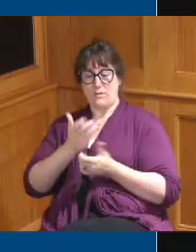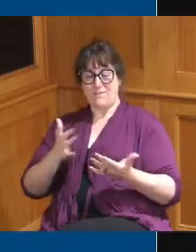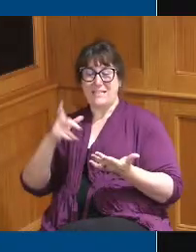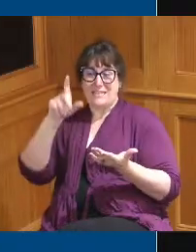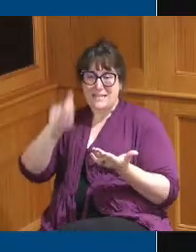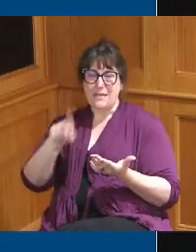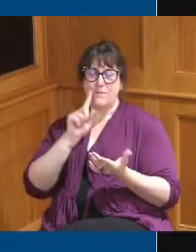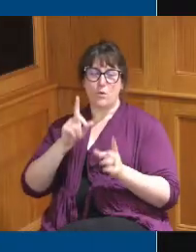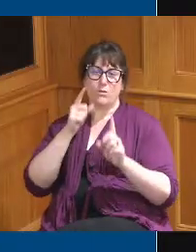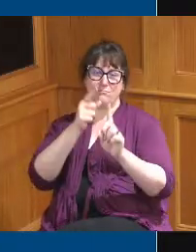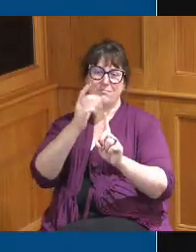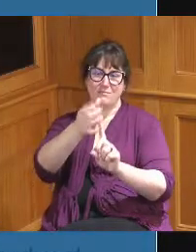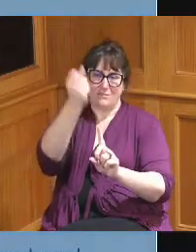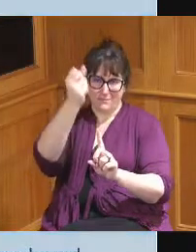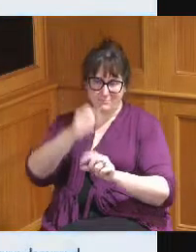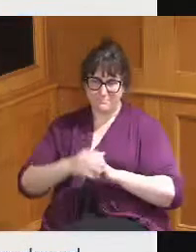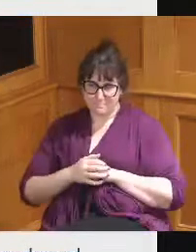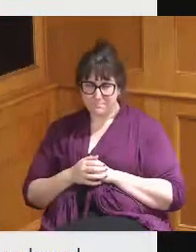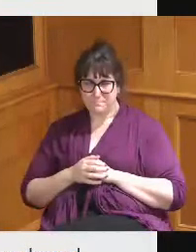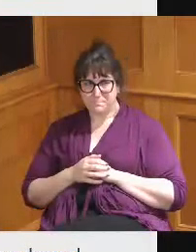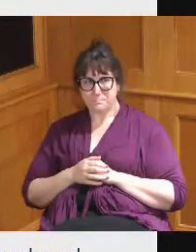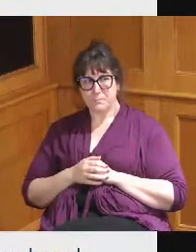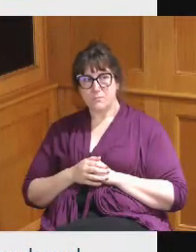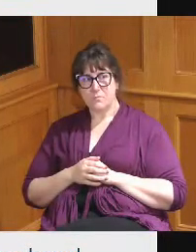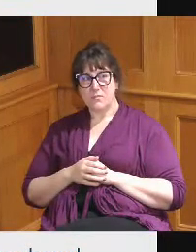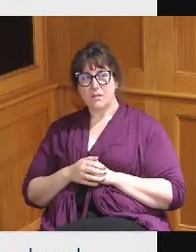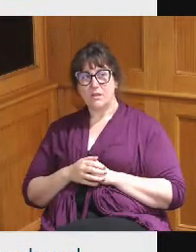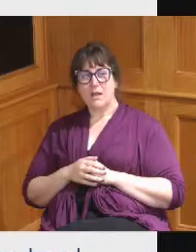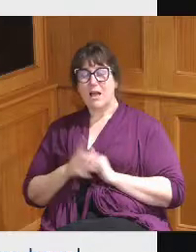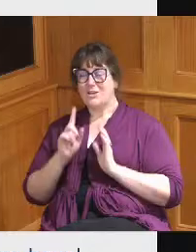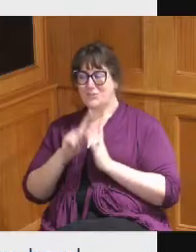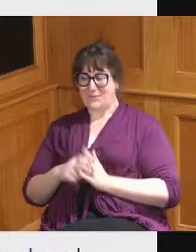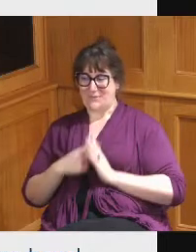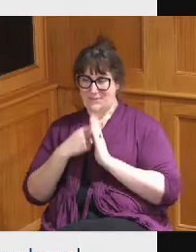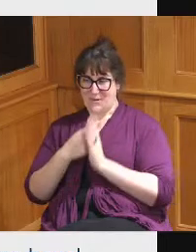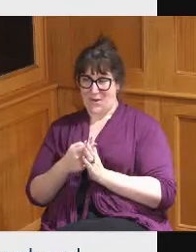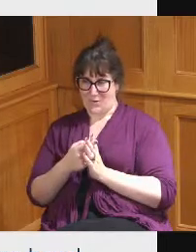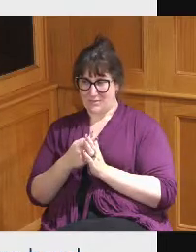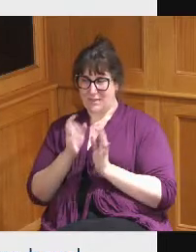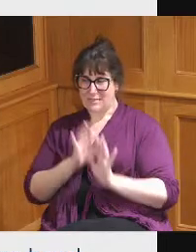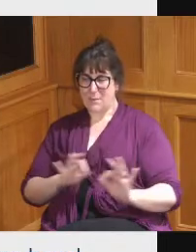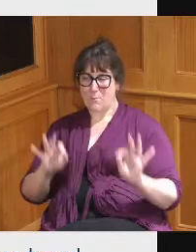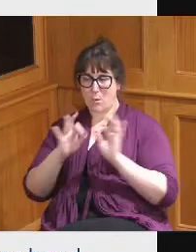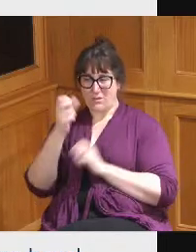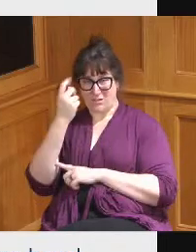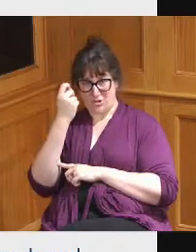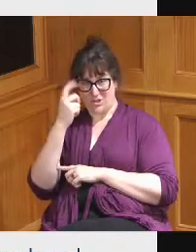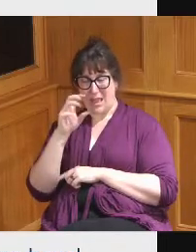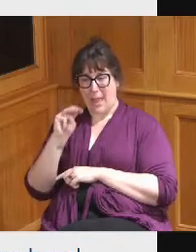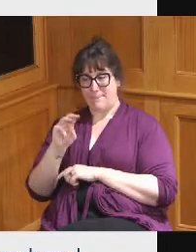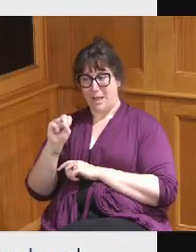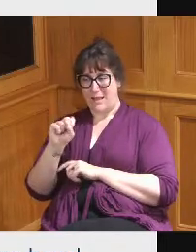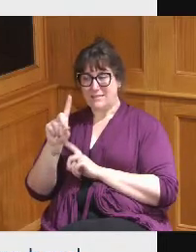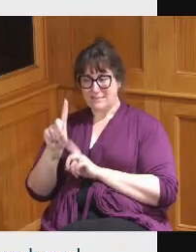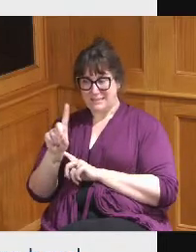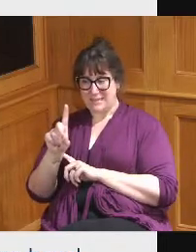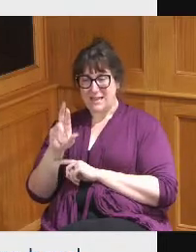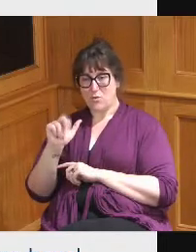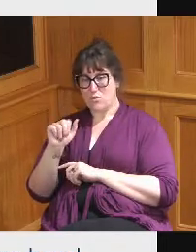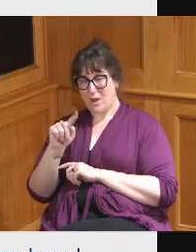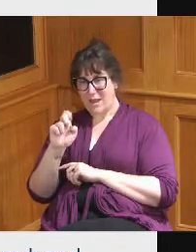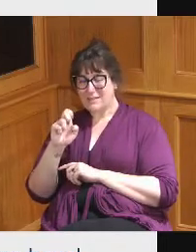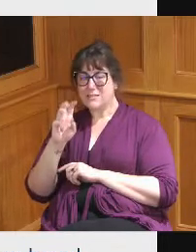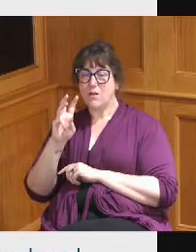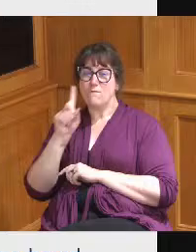achieve from the beginning. So to begin, it's important to understand that MSD's sewer